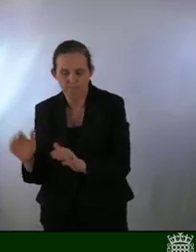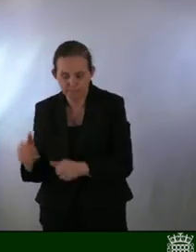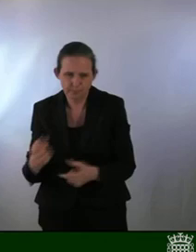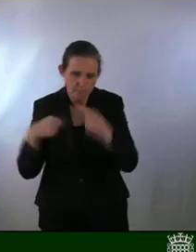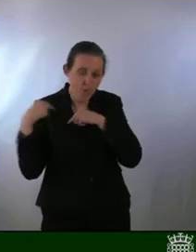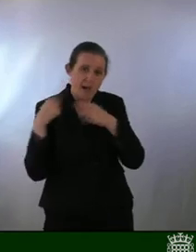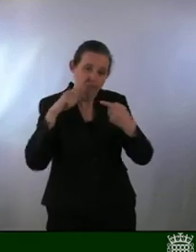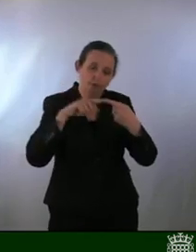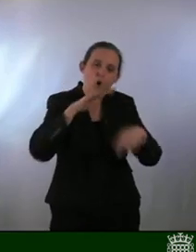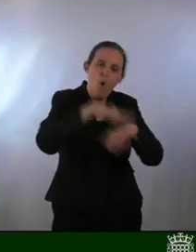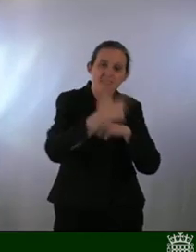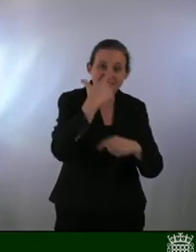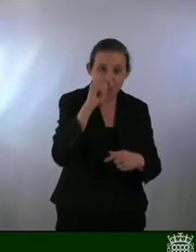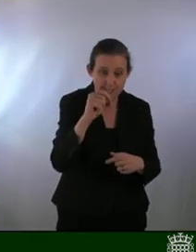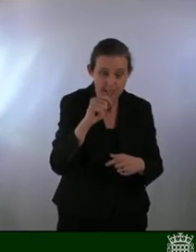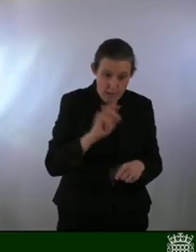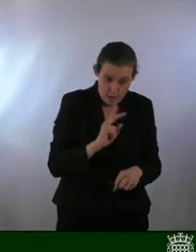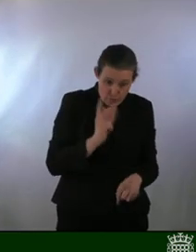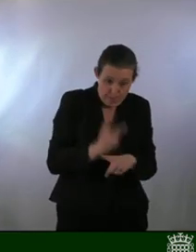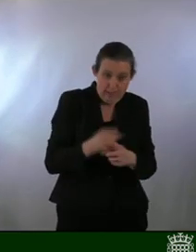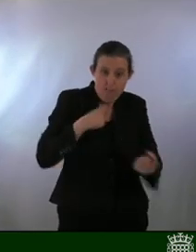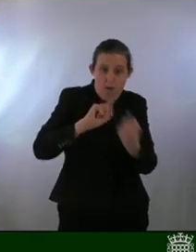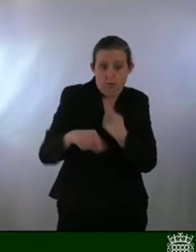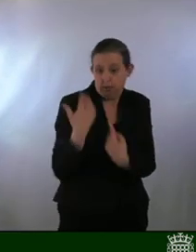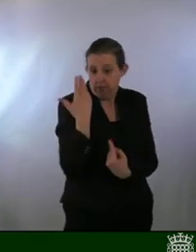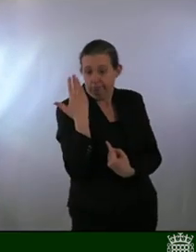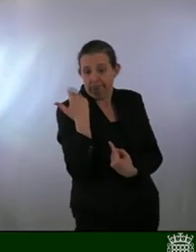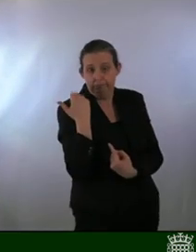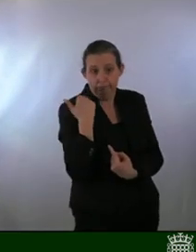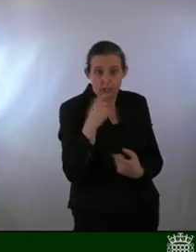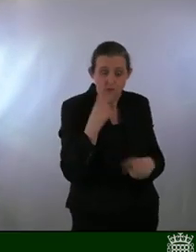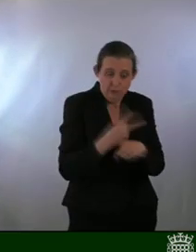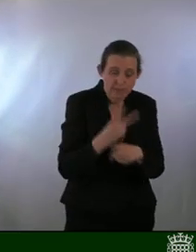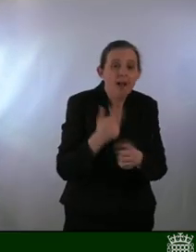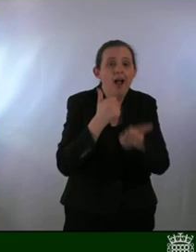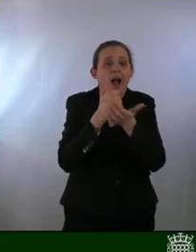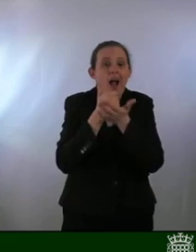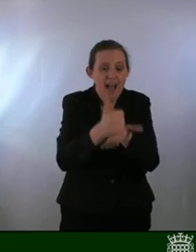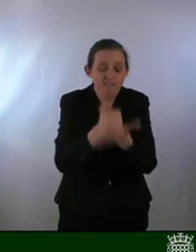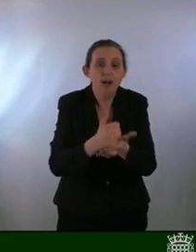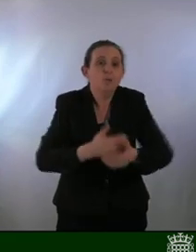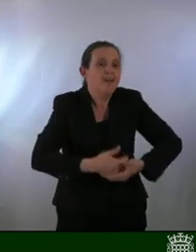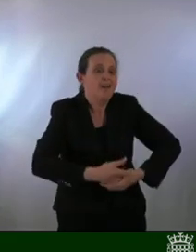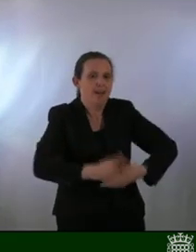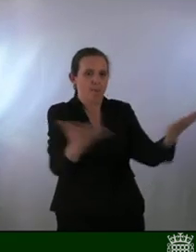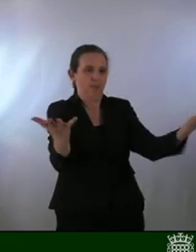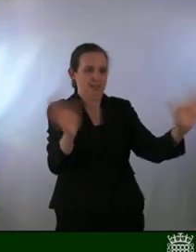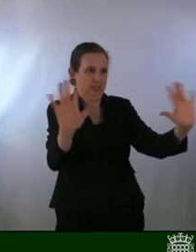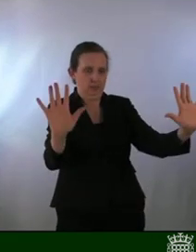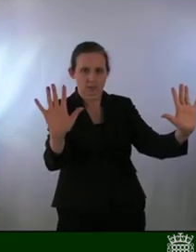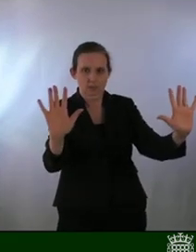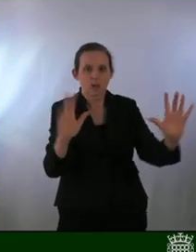70s, again, to reiterate the answer I gave just a moment ago, the advice to everybody is to